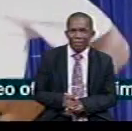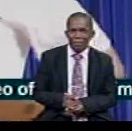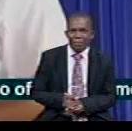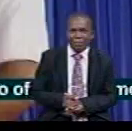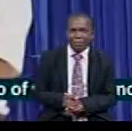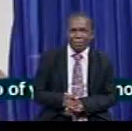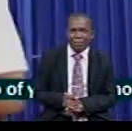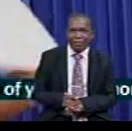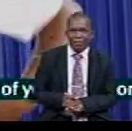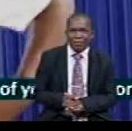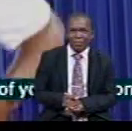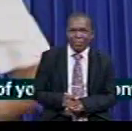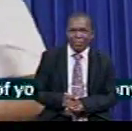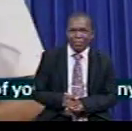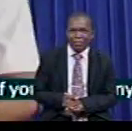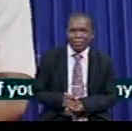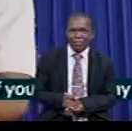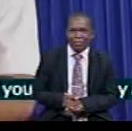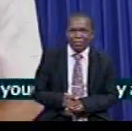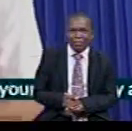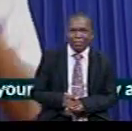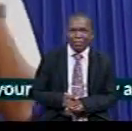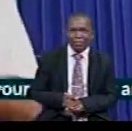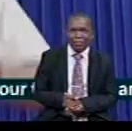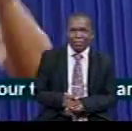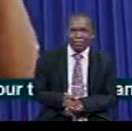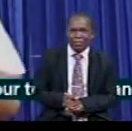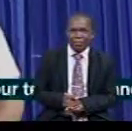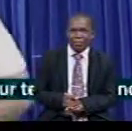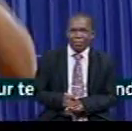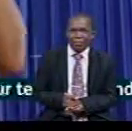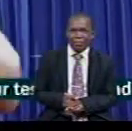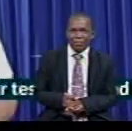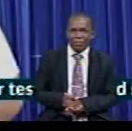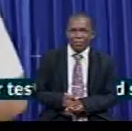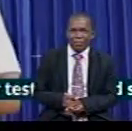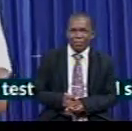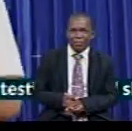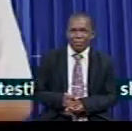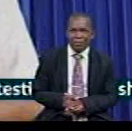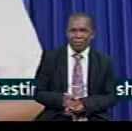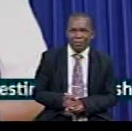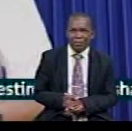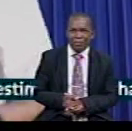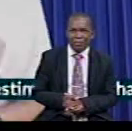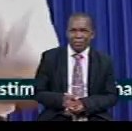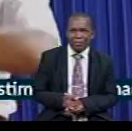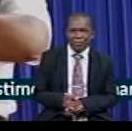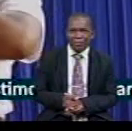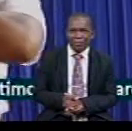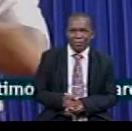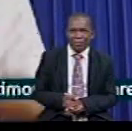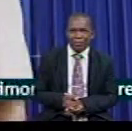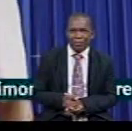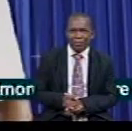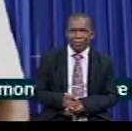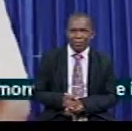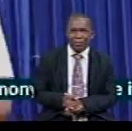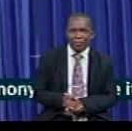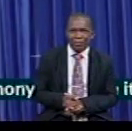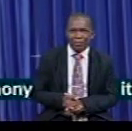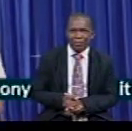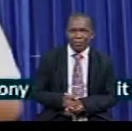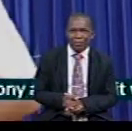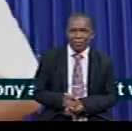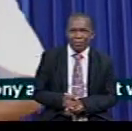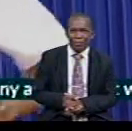as I didn't know me, your frumo, and to a bomb, pen, I'm say, rather, net dead dear, my Jimmy sentient, I'm pansel, but that bomb pay a rear, ye.